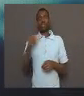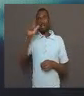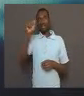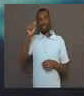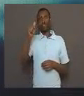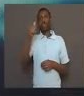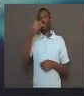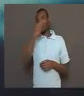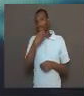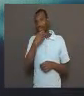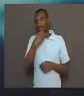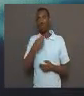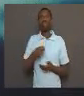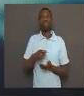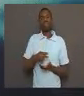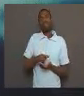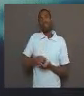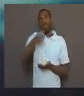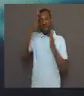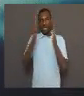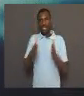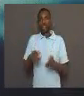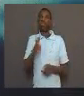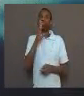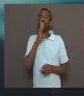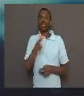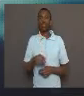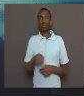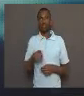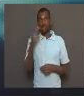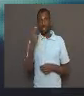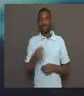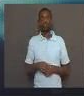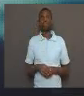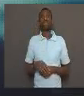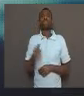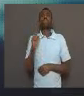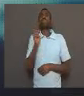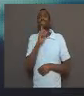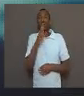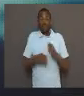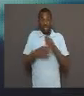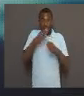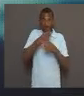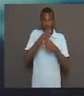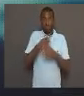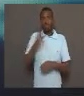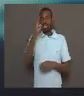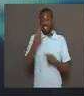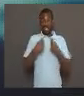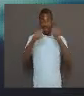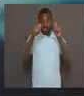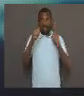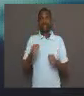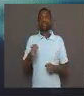of water, what would the steps be in an experiment to discover